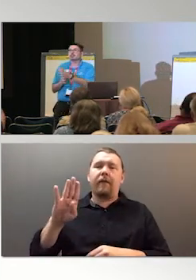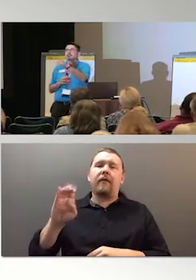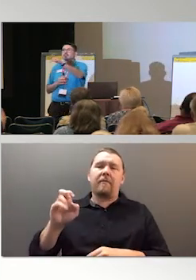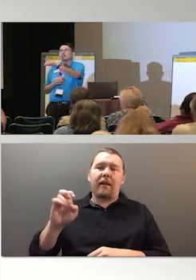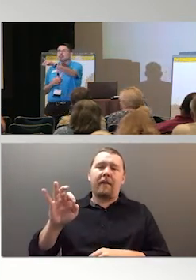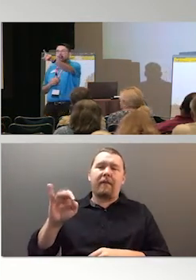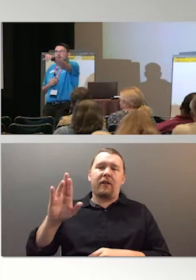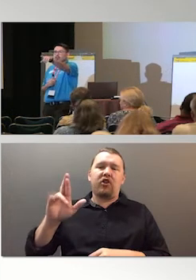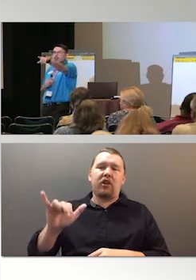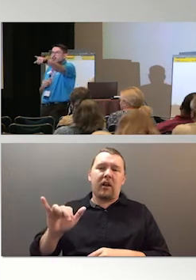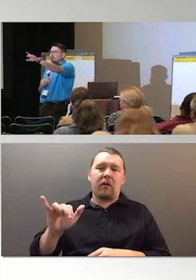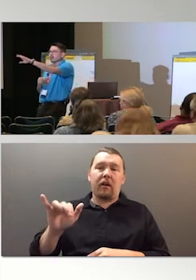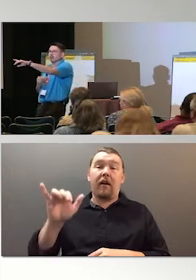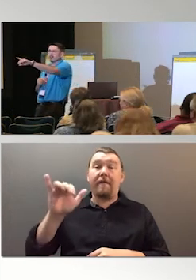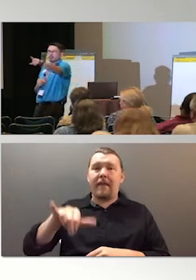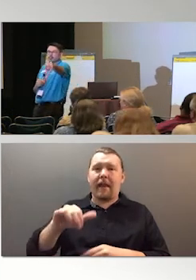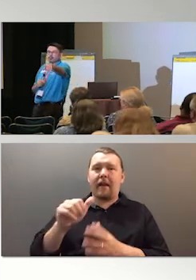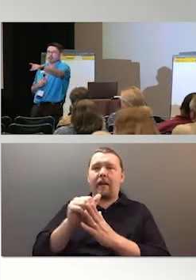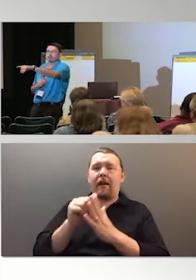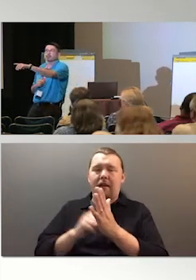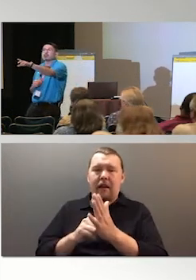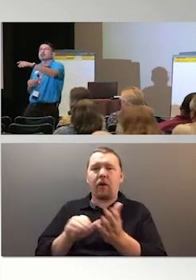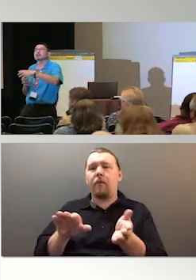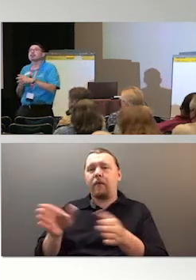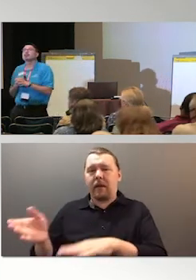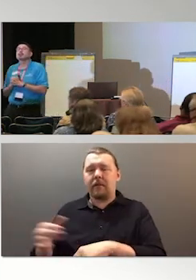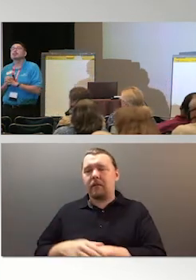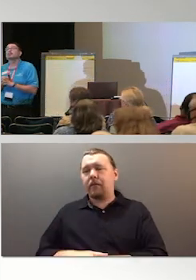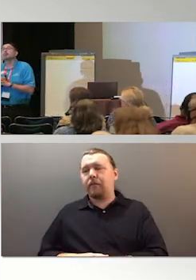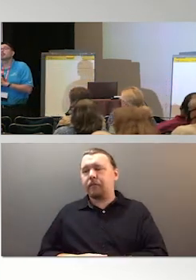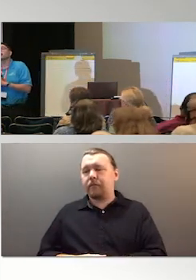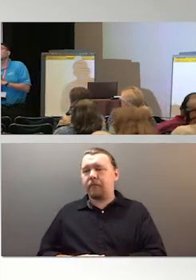passes. We'll go with her, and then I'll come to you. And her.